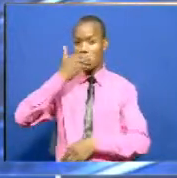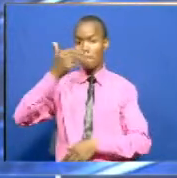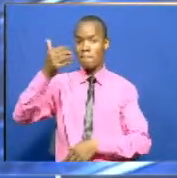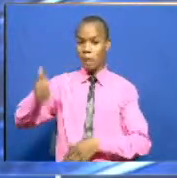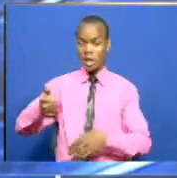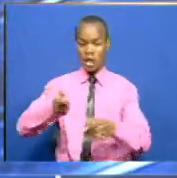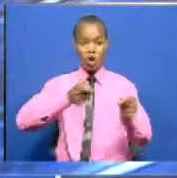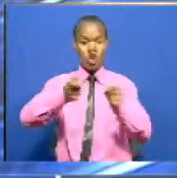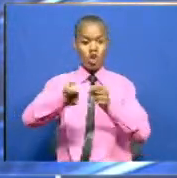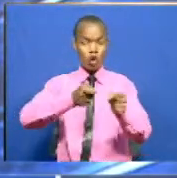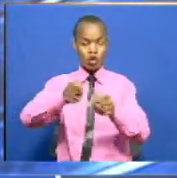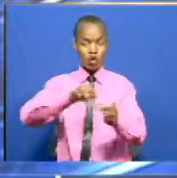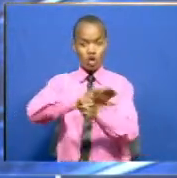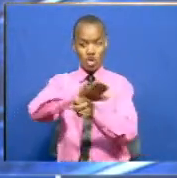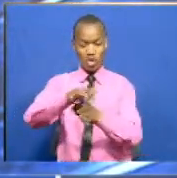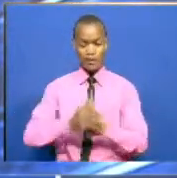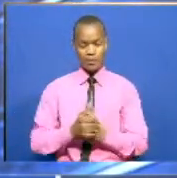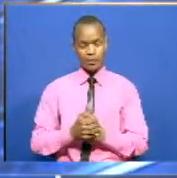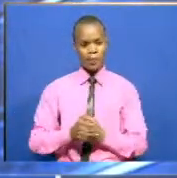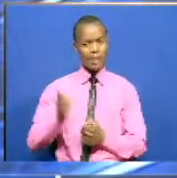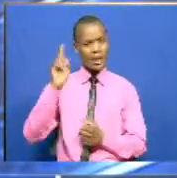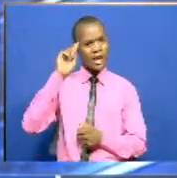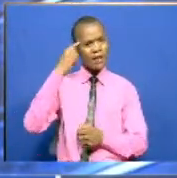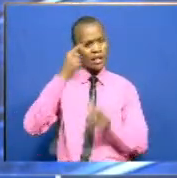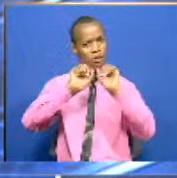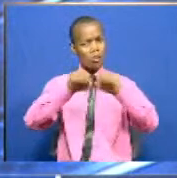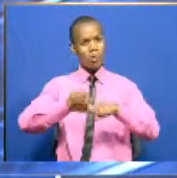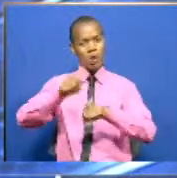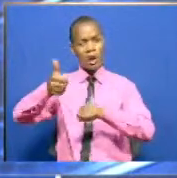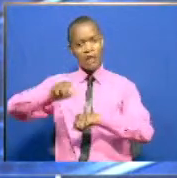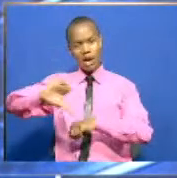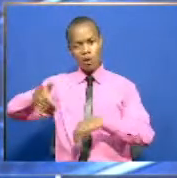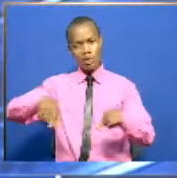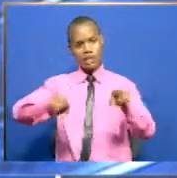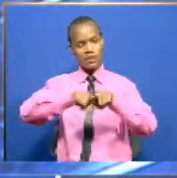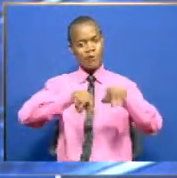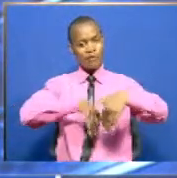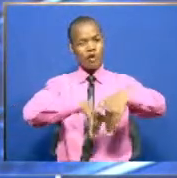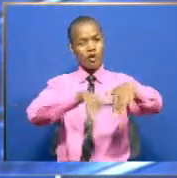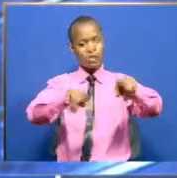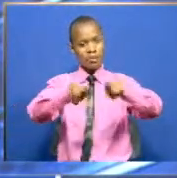handle COVID-19. Are we going to be seeing this in other counties as well?